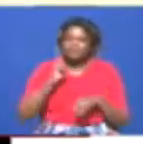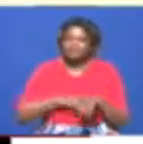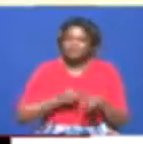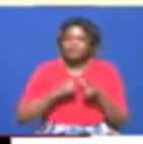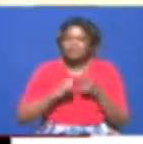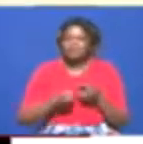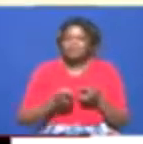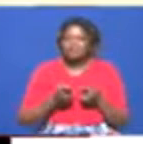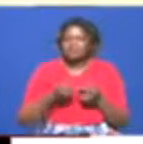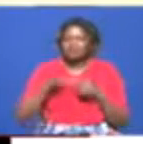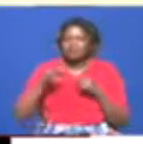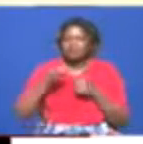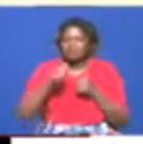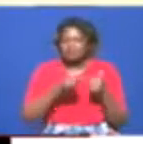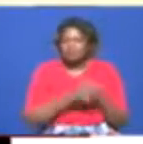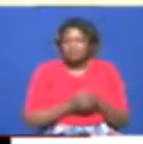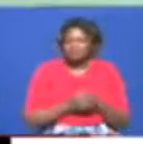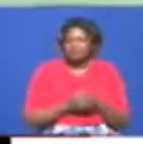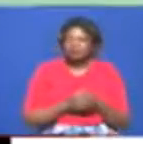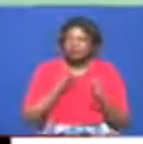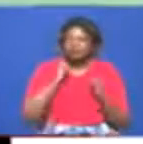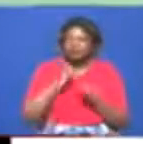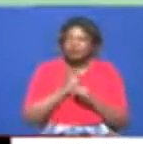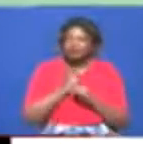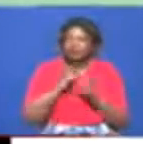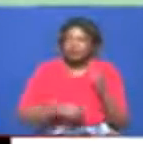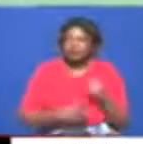wako ata defile, what will you do about it?